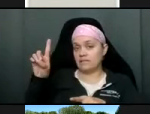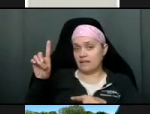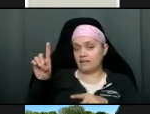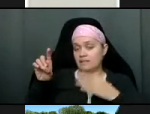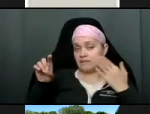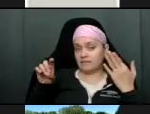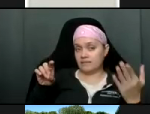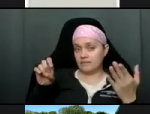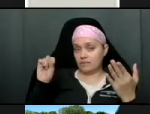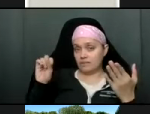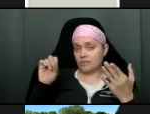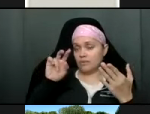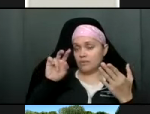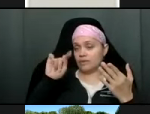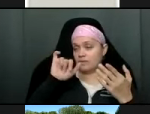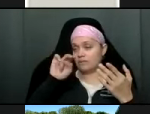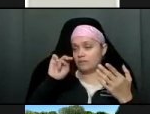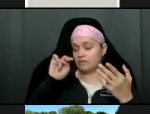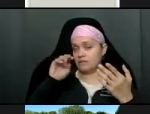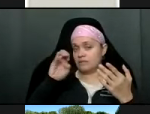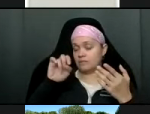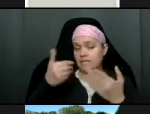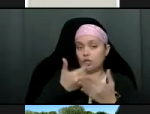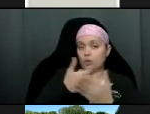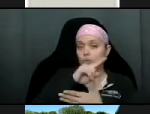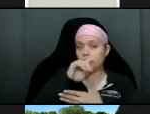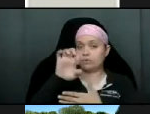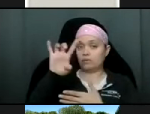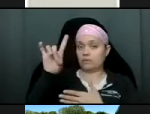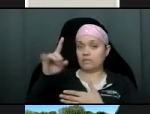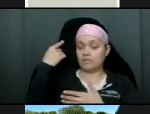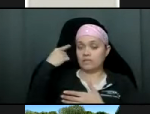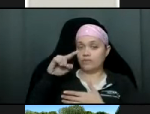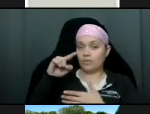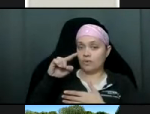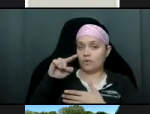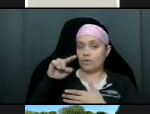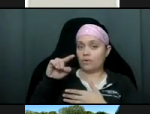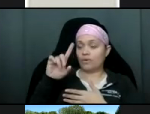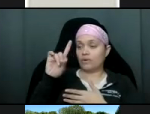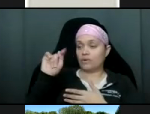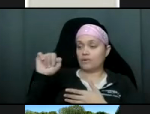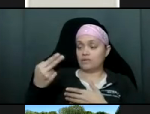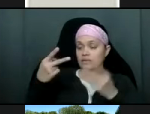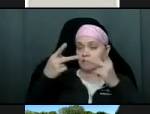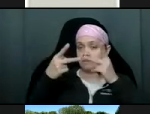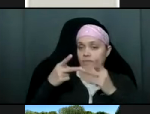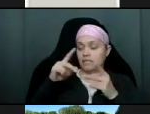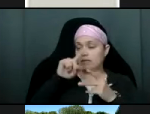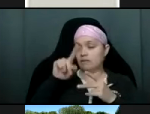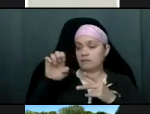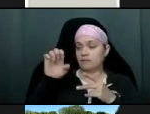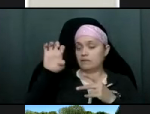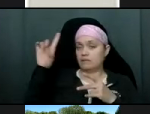So Tasman named New Zealand for the Dutch province Zeeland back at home.